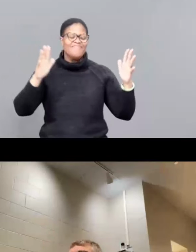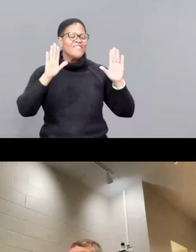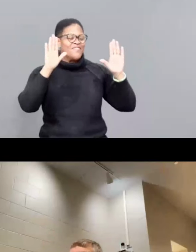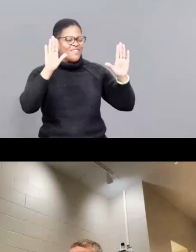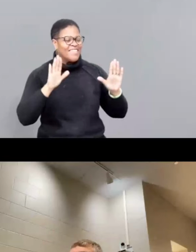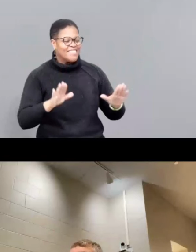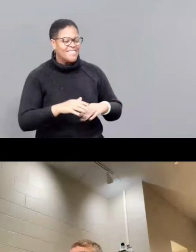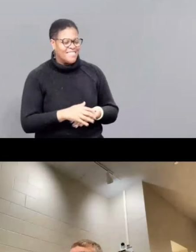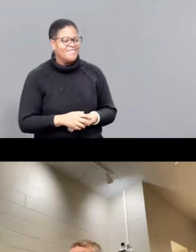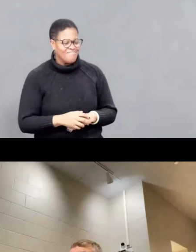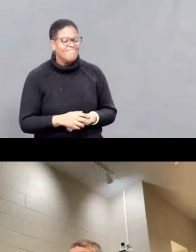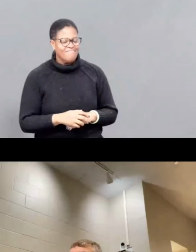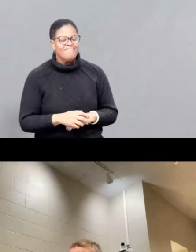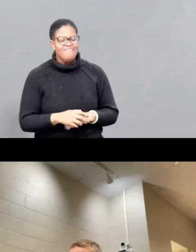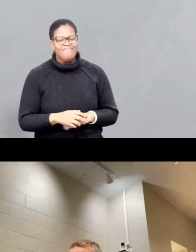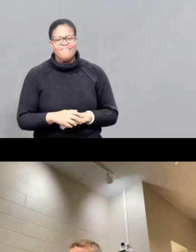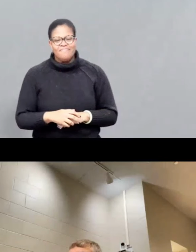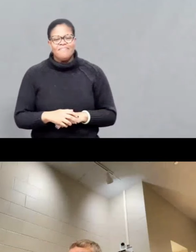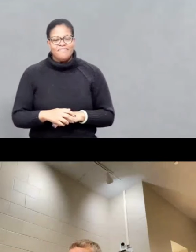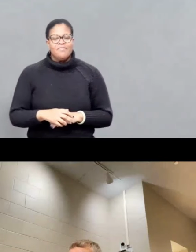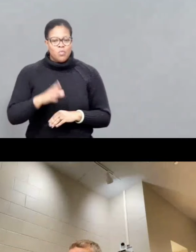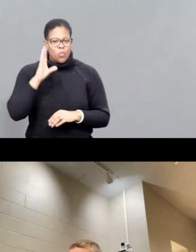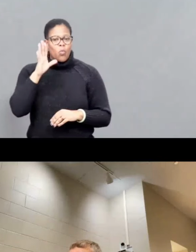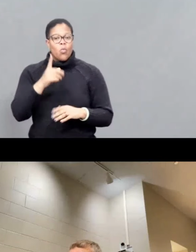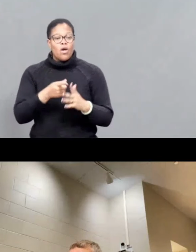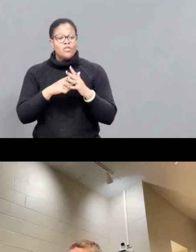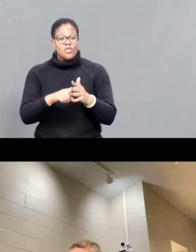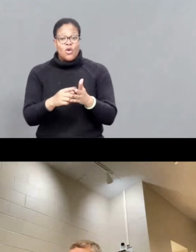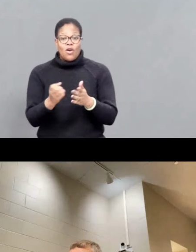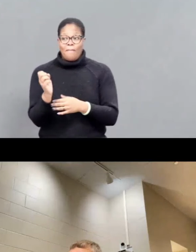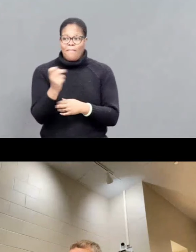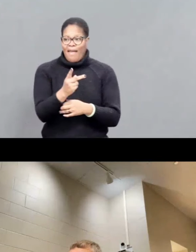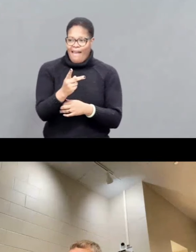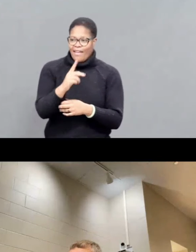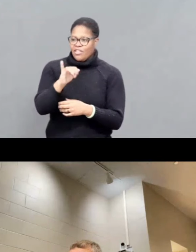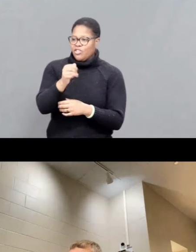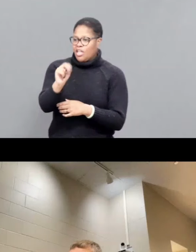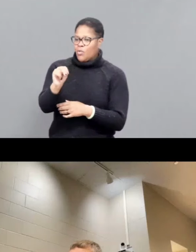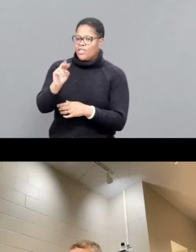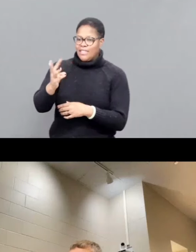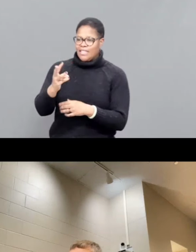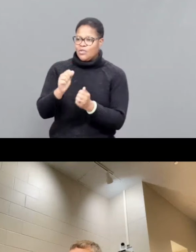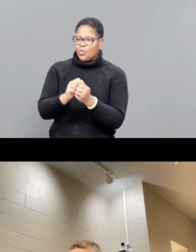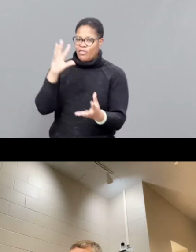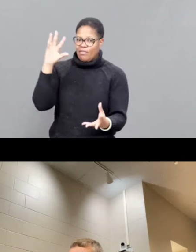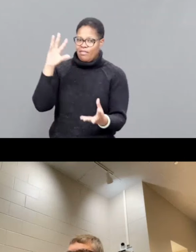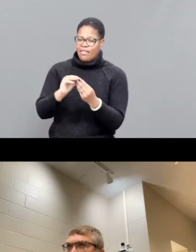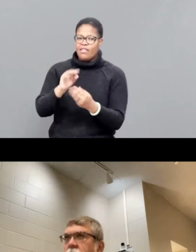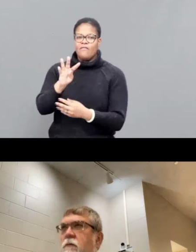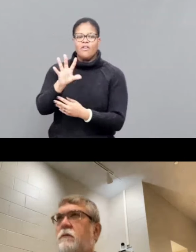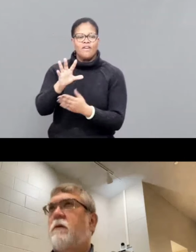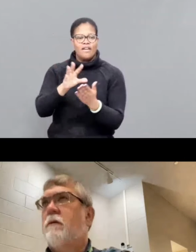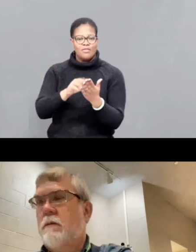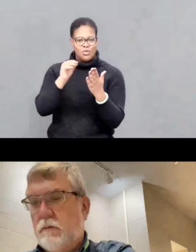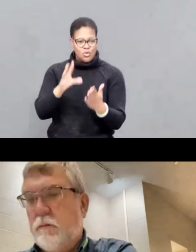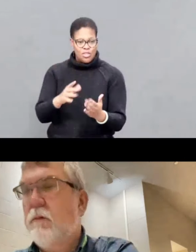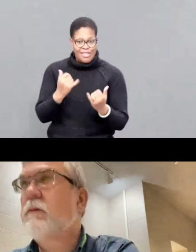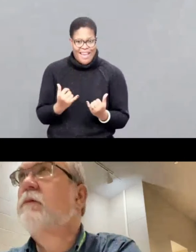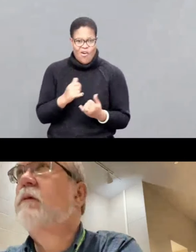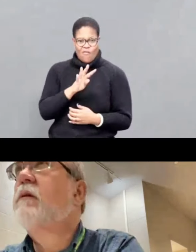Fantastic. And we will start back on January 6th with those 45 students. Currently, we are at